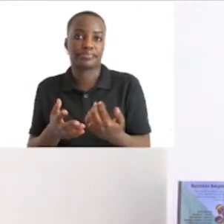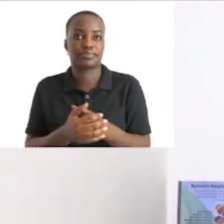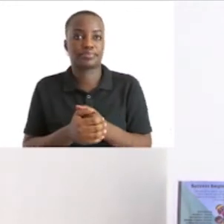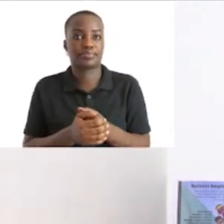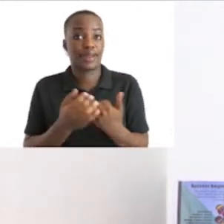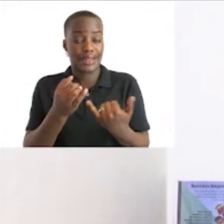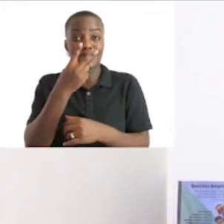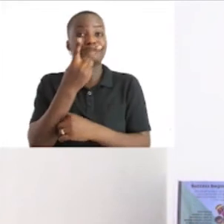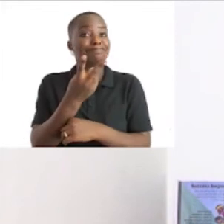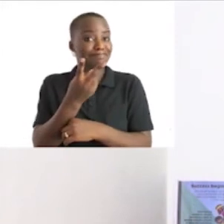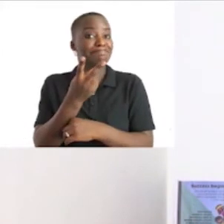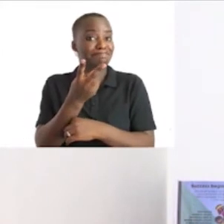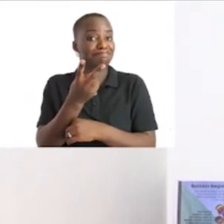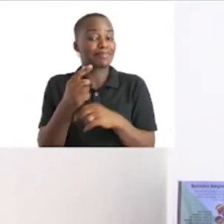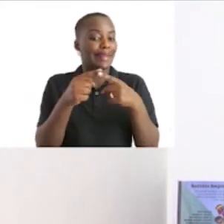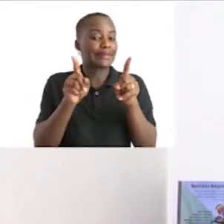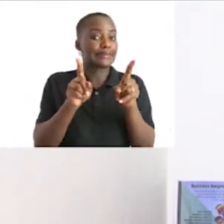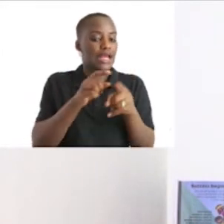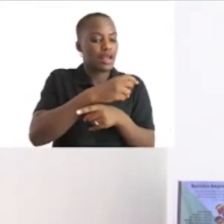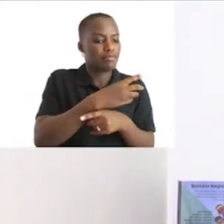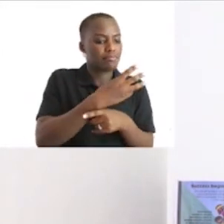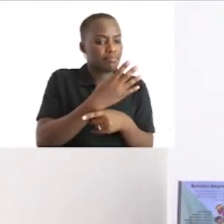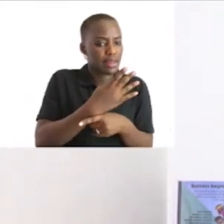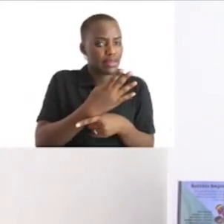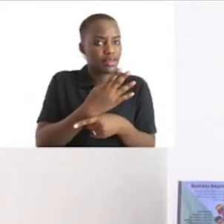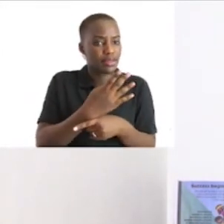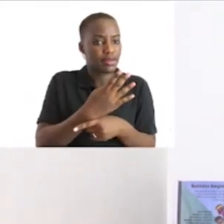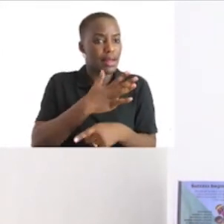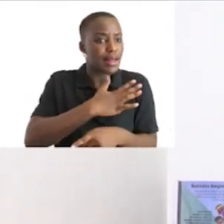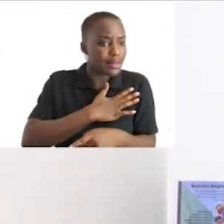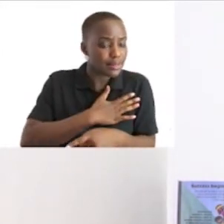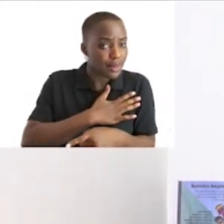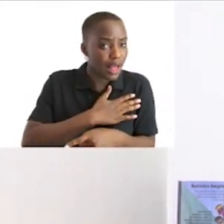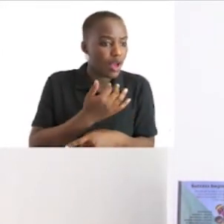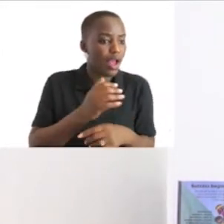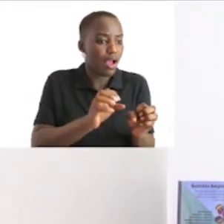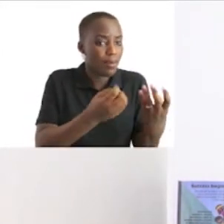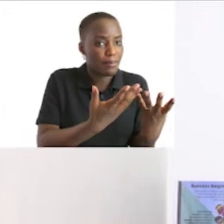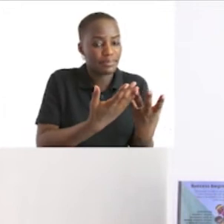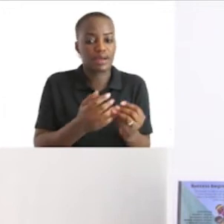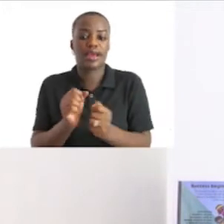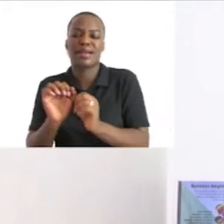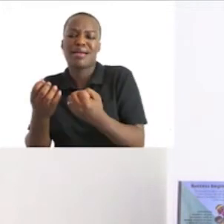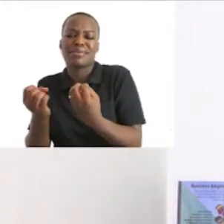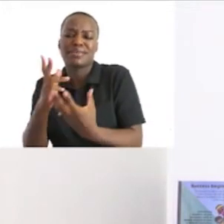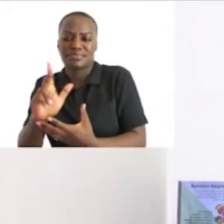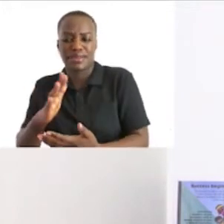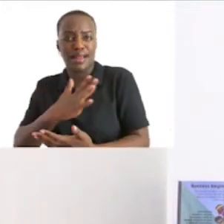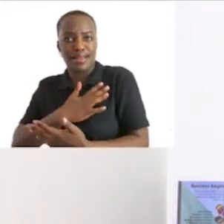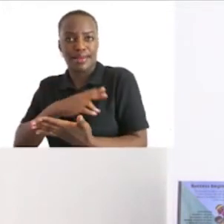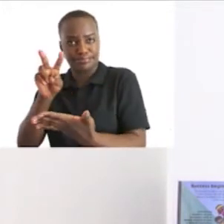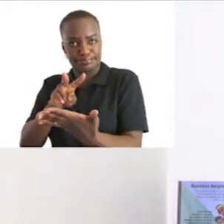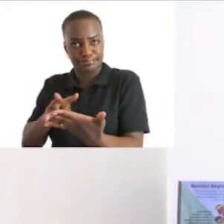Now you can actually see the difference between how many people like maths compared to how many people like